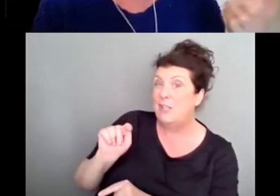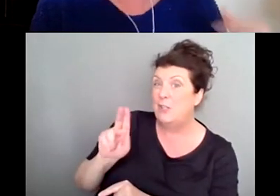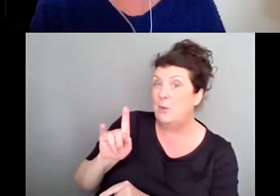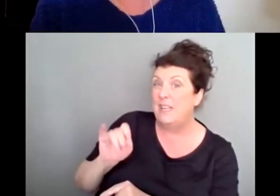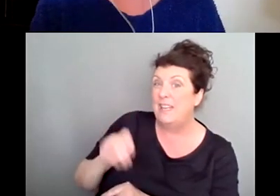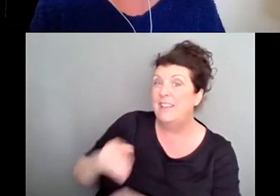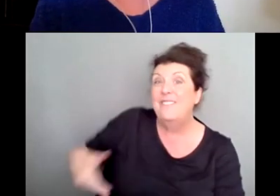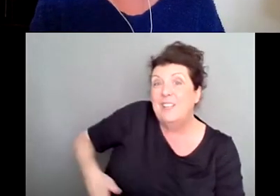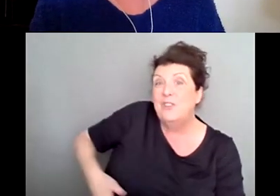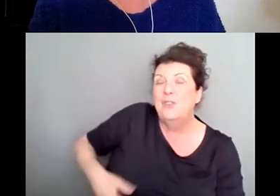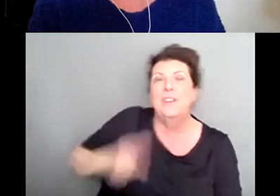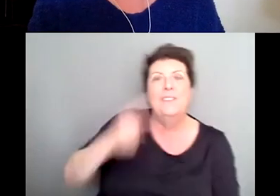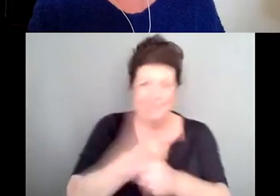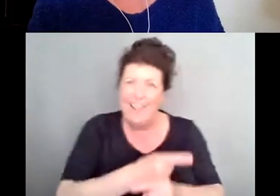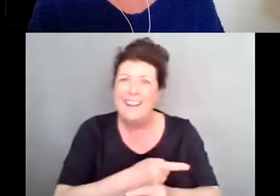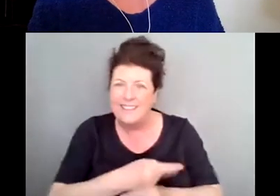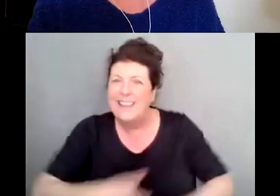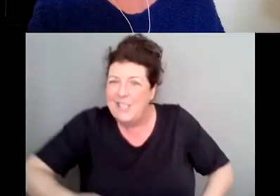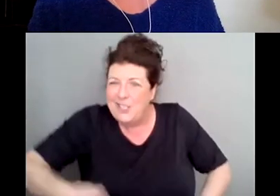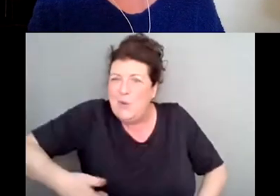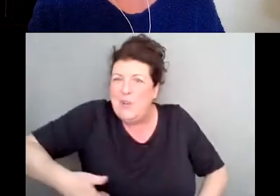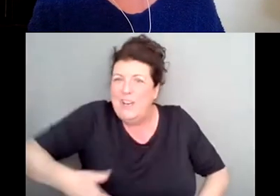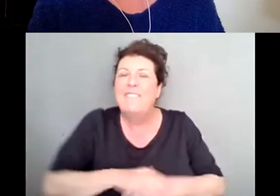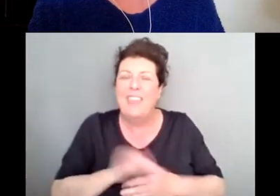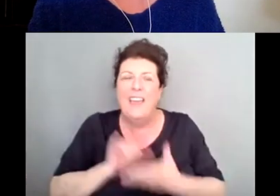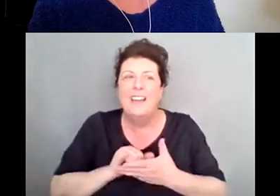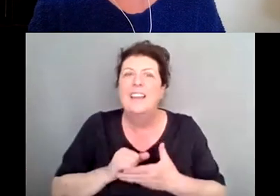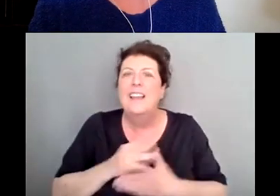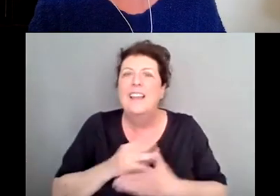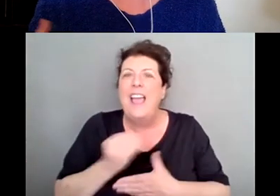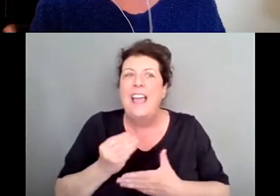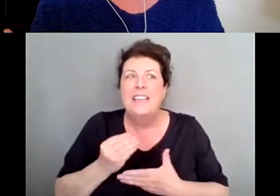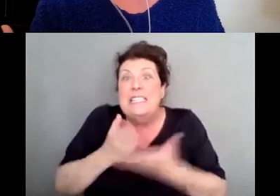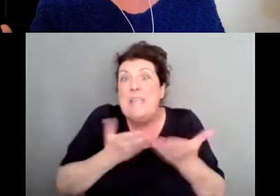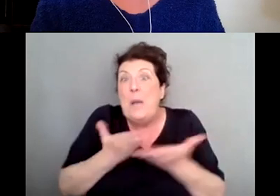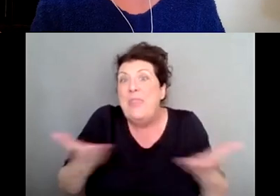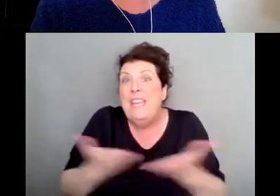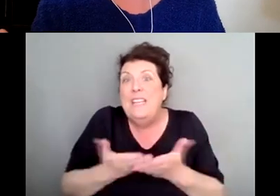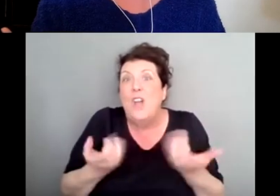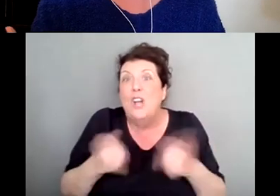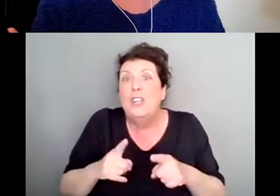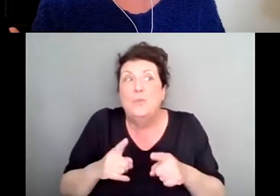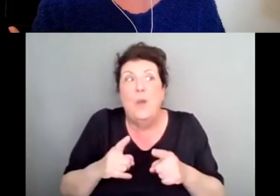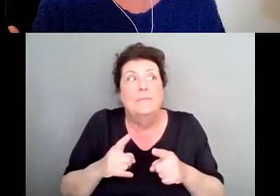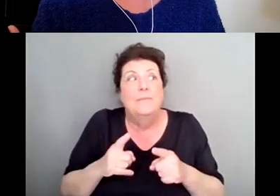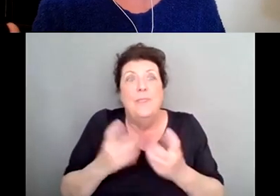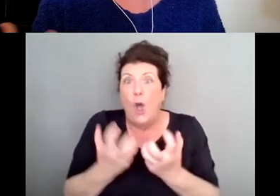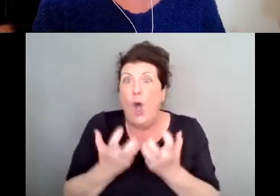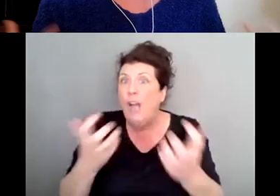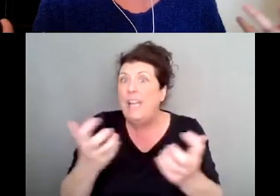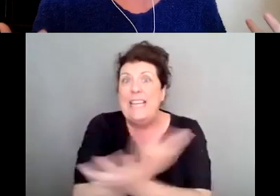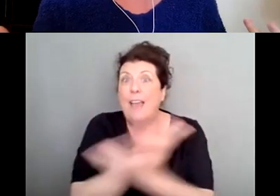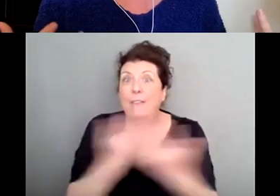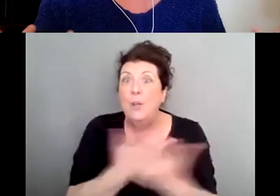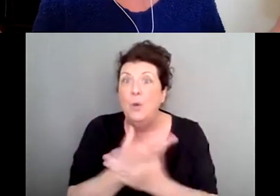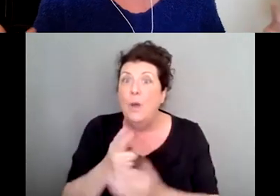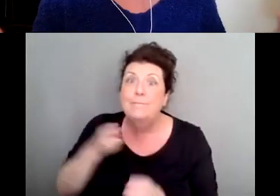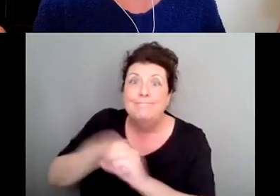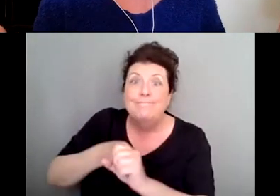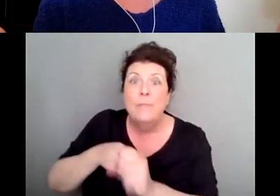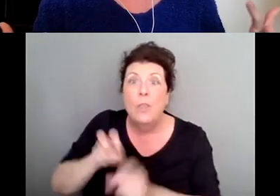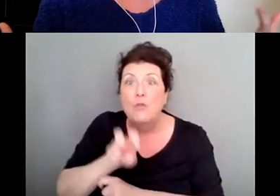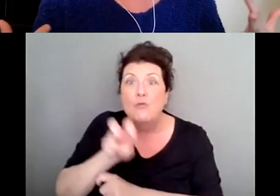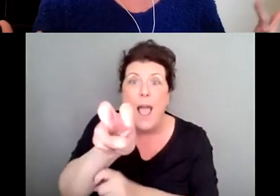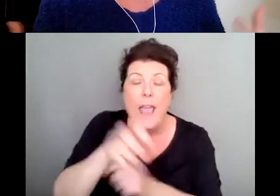exactly. And also just everyone's along for the ride because we are, and I,